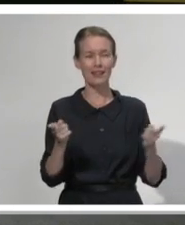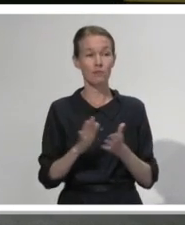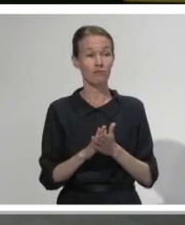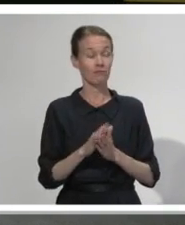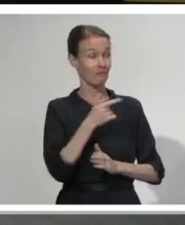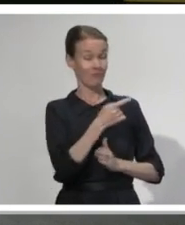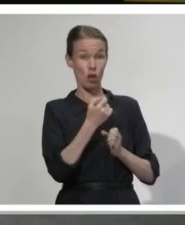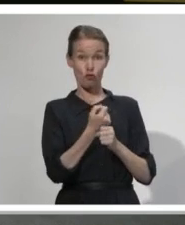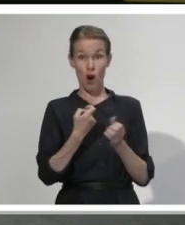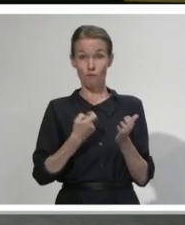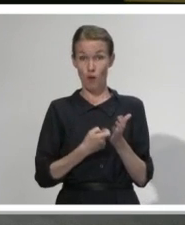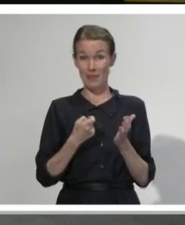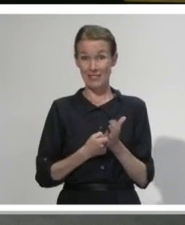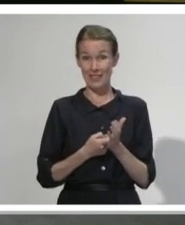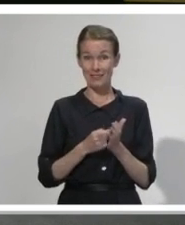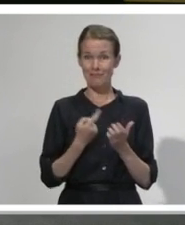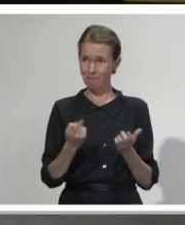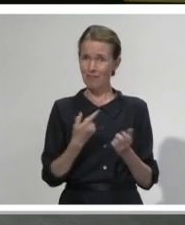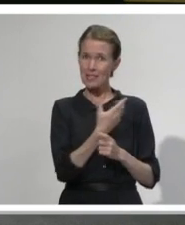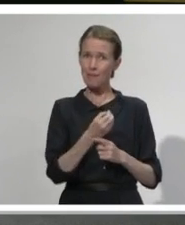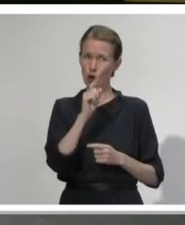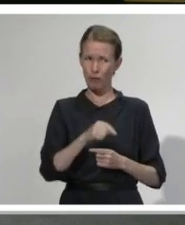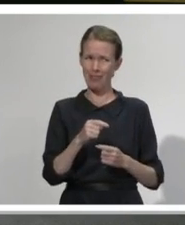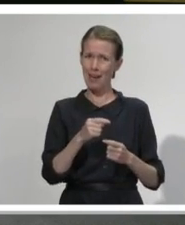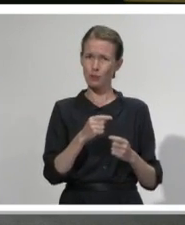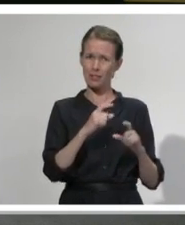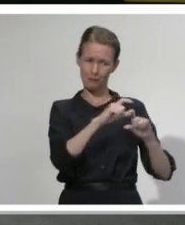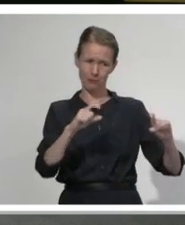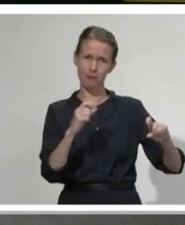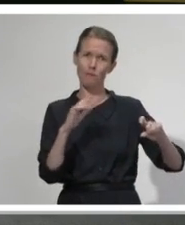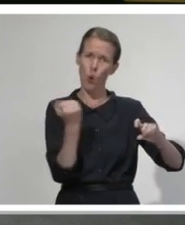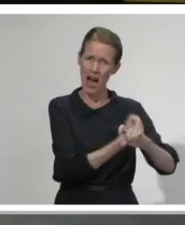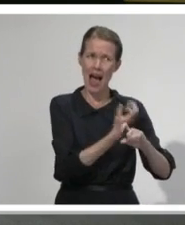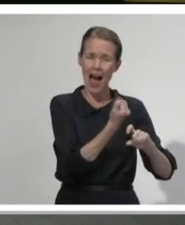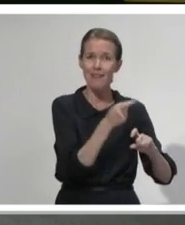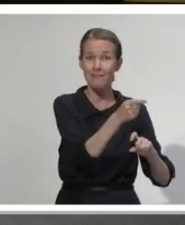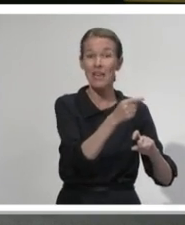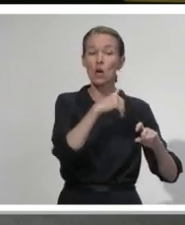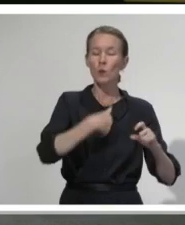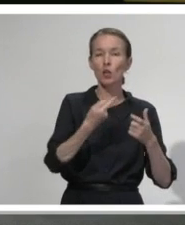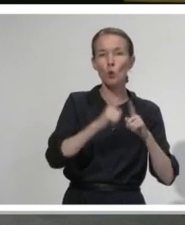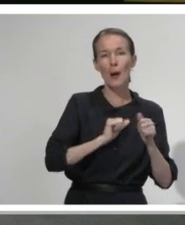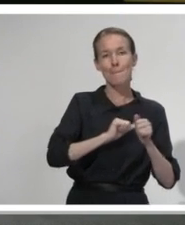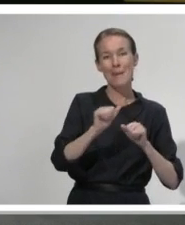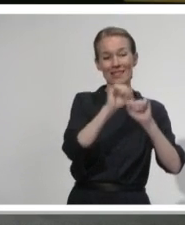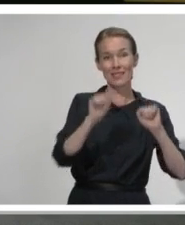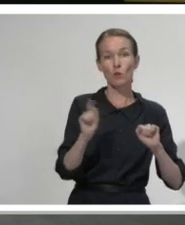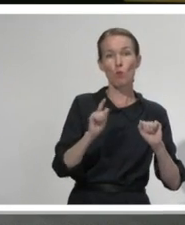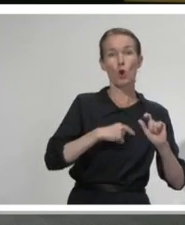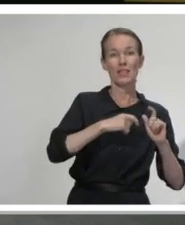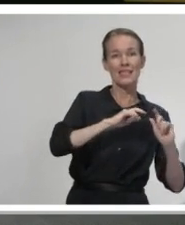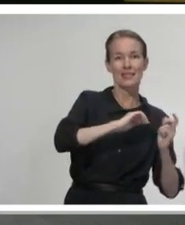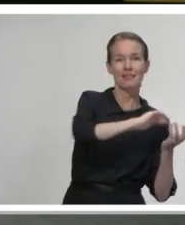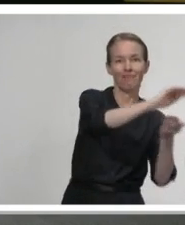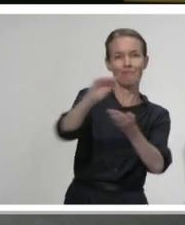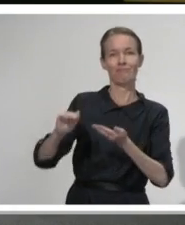we've discussed on quite a few times at these press conferences, is around the distribution within a DHB. And clearly,